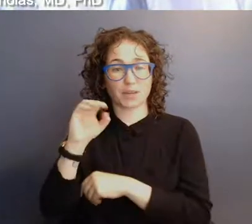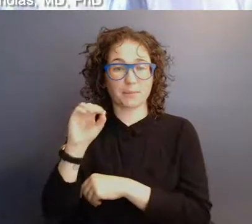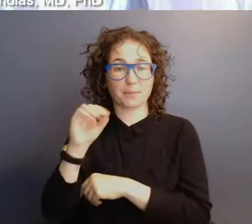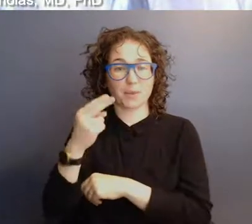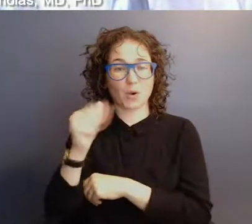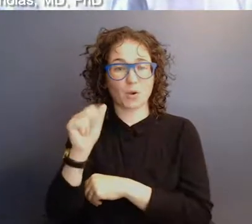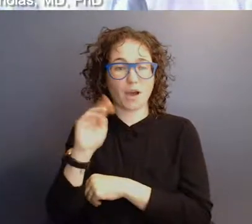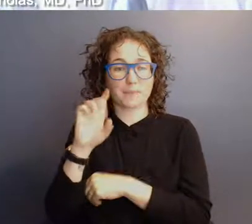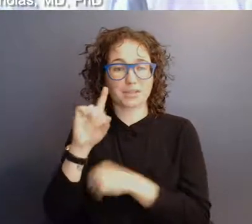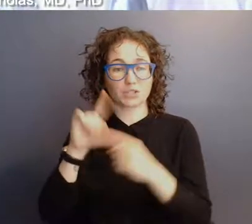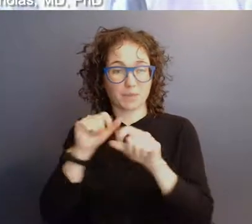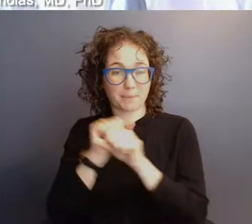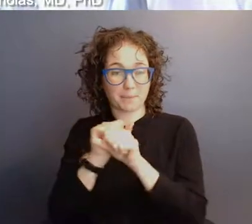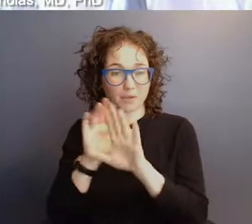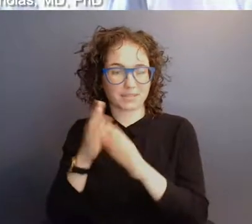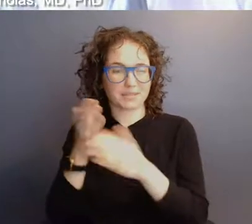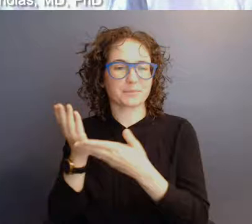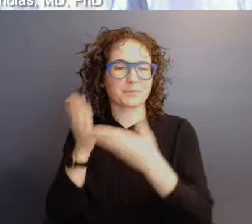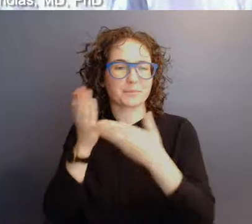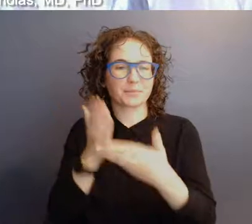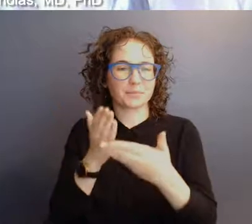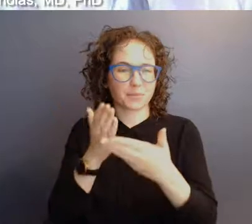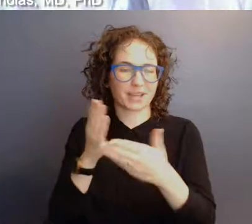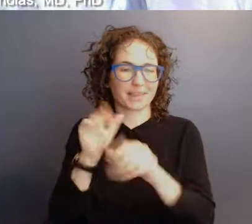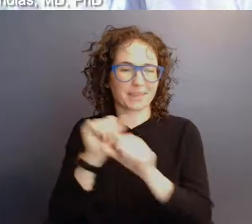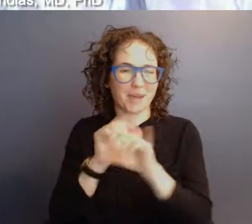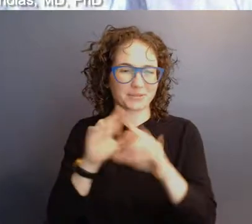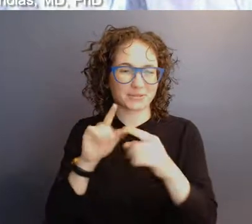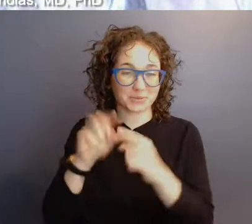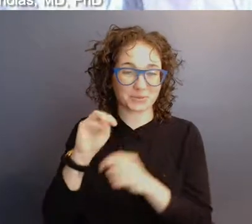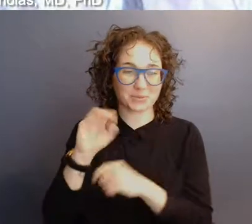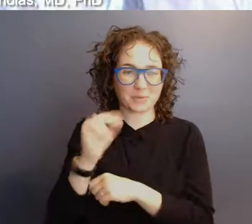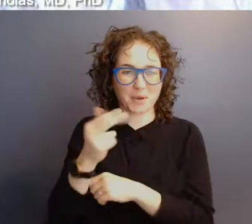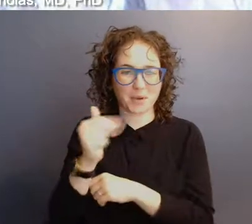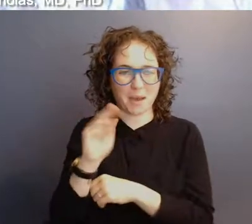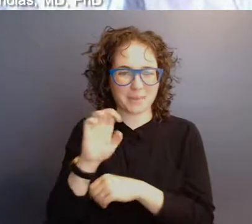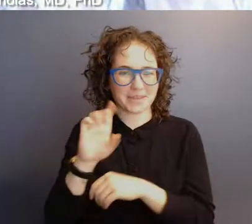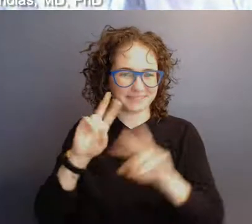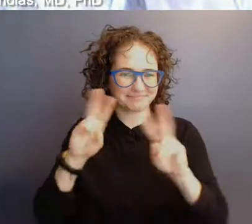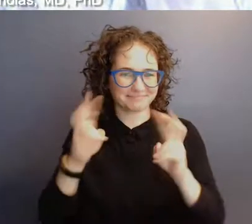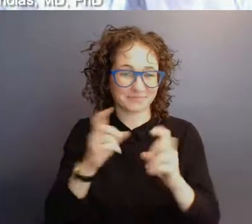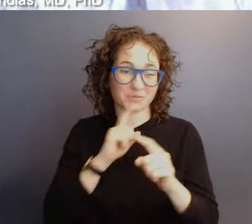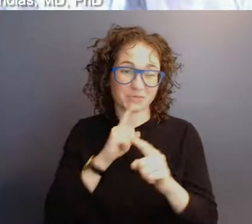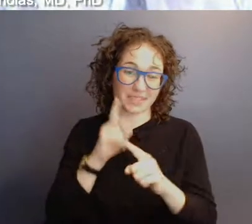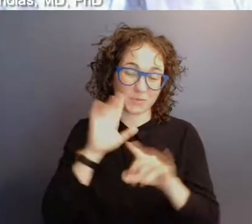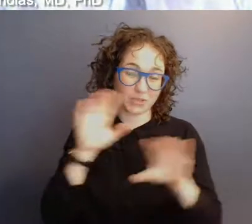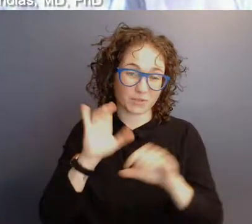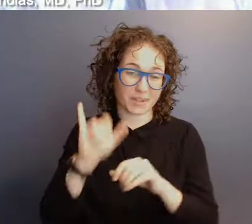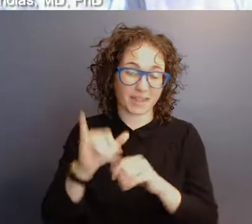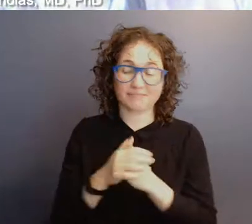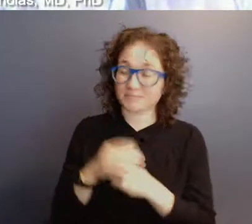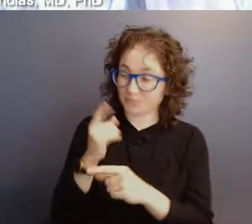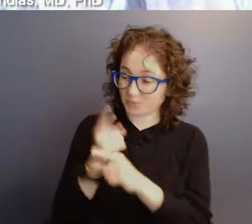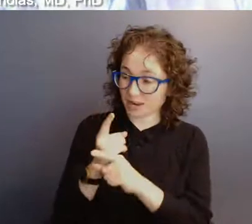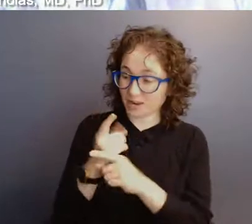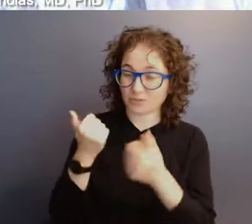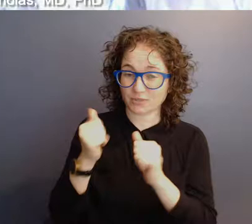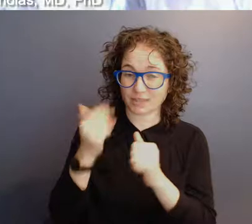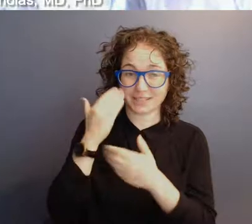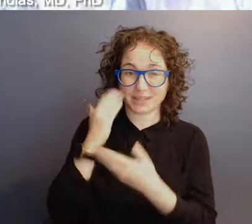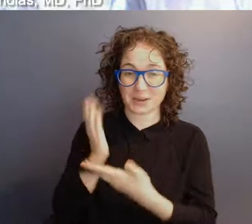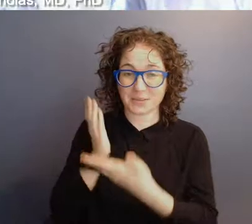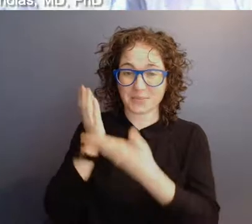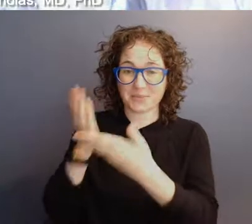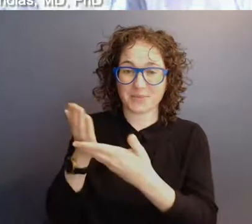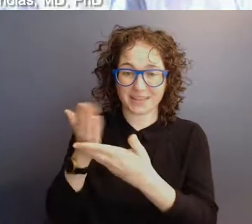Muhammad. And we're really doing that. And that makes a difference. We are. We are indeed trying to bring Mohammed to the mountain and vice